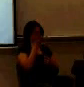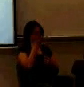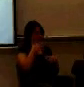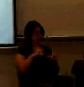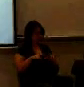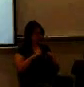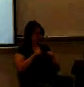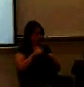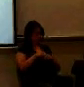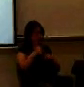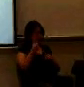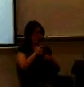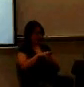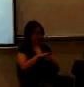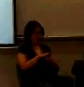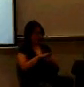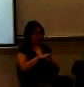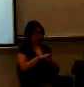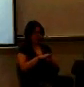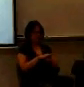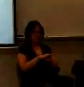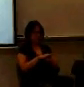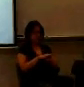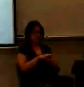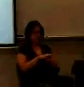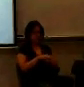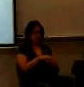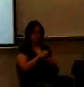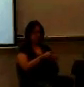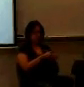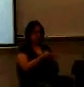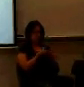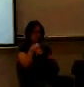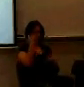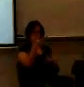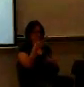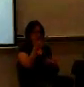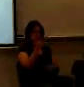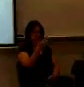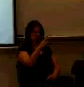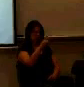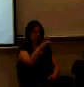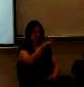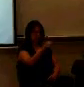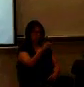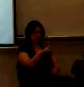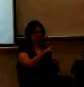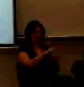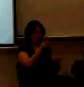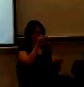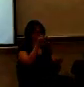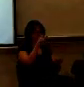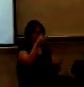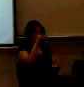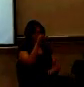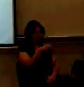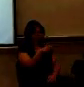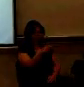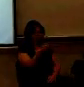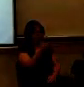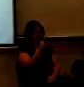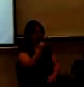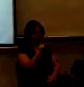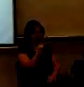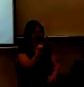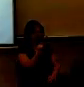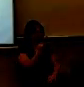absorb in the green region. And they also look sort of grainy or sparkly, and that's because of those gas vesicles.